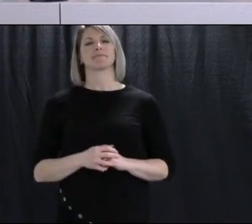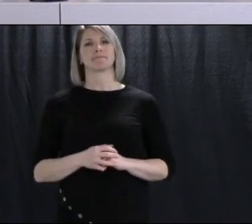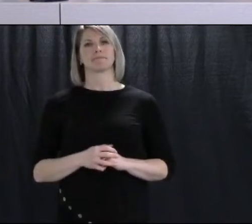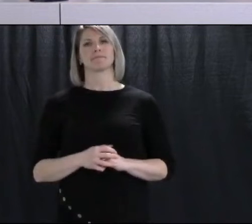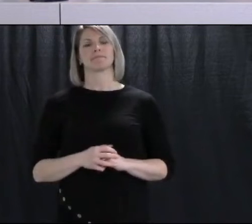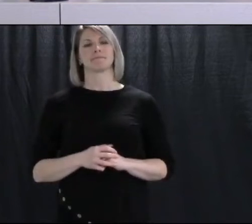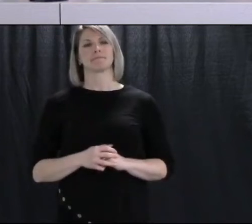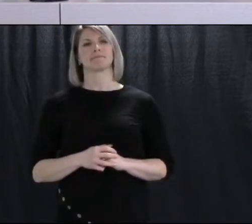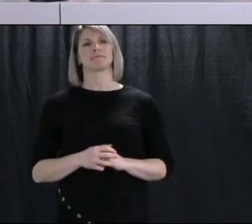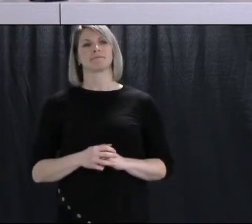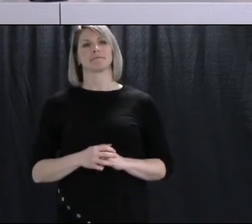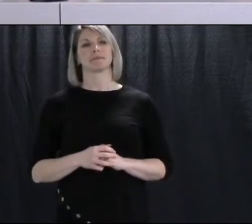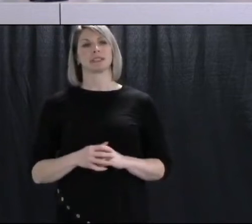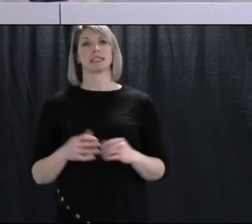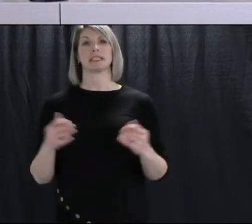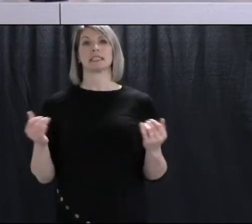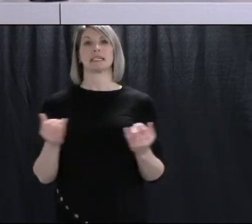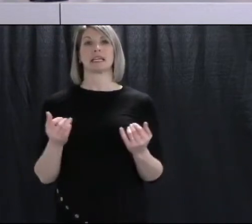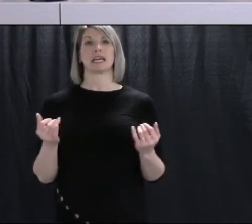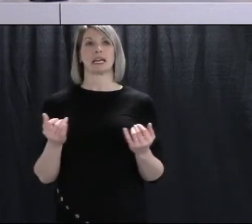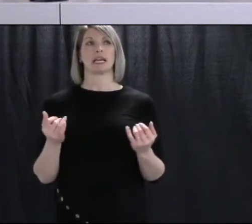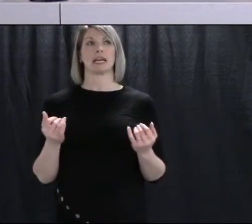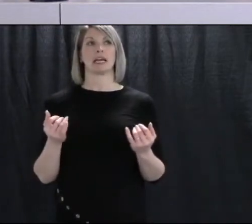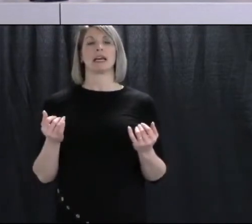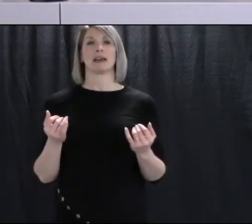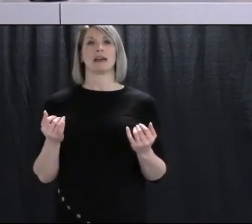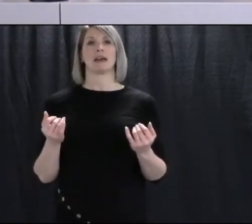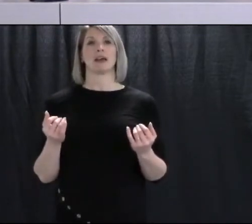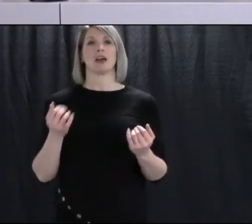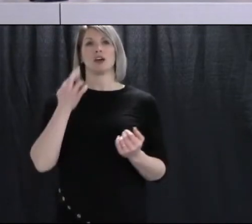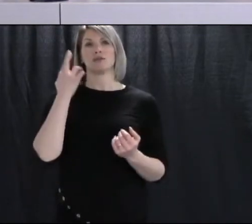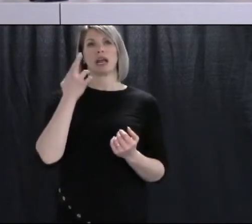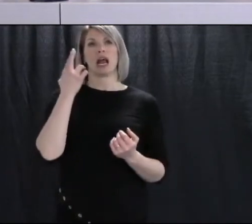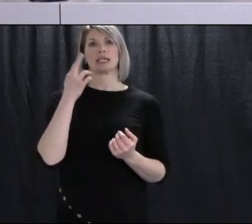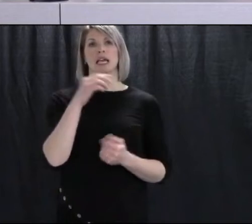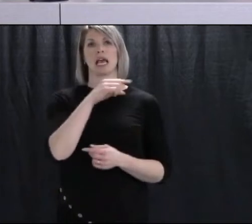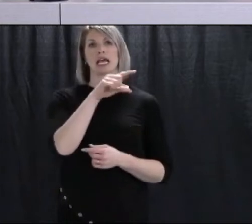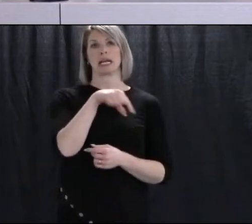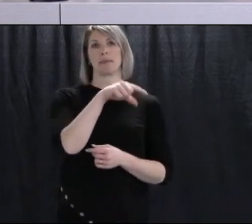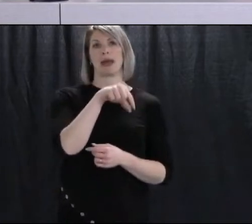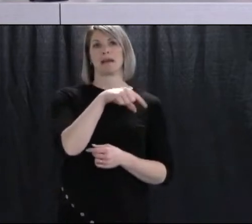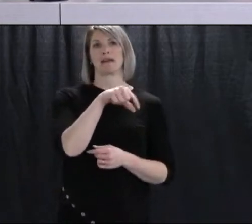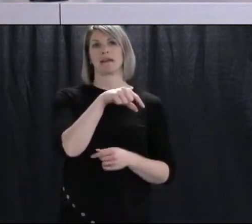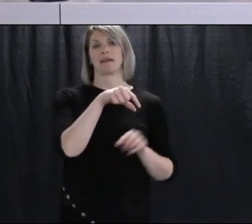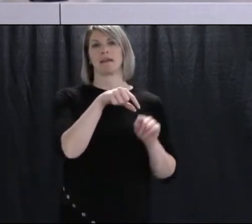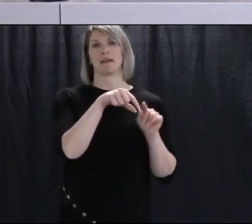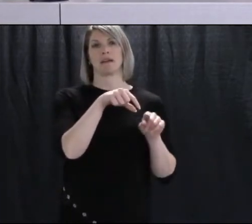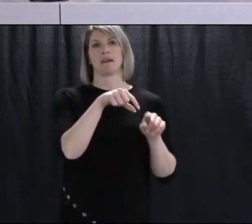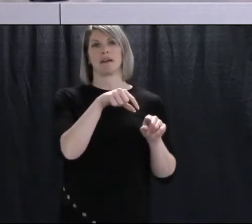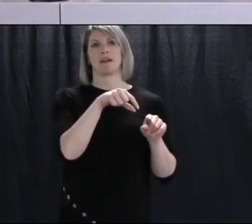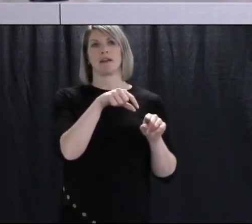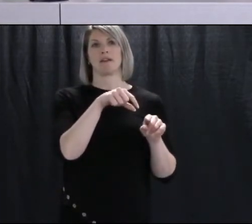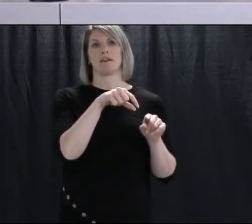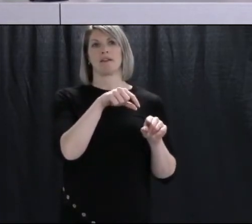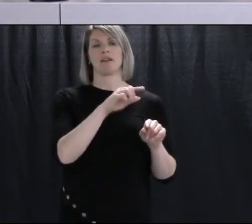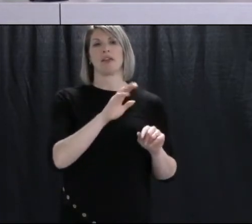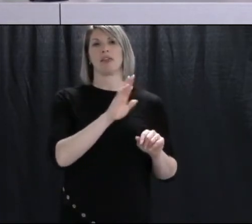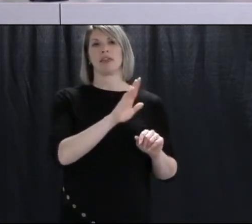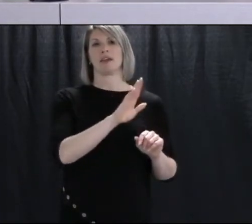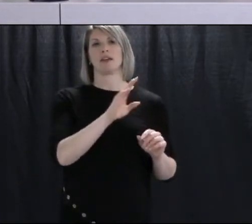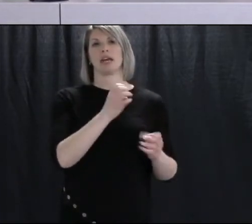Yes, so we learned today from Quebec newspaper Le Devoir that the Impact Assessment Agency of Canada is